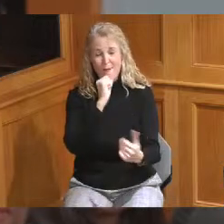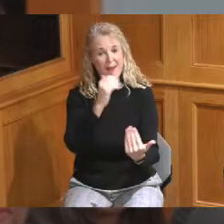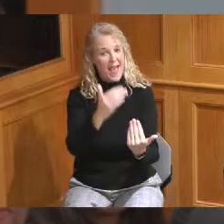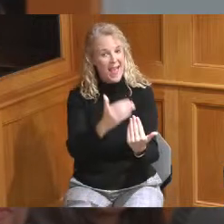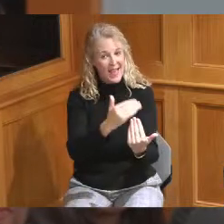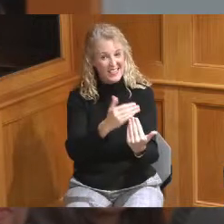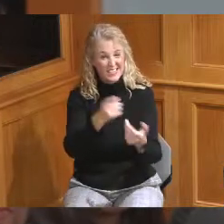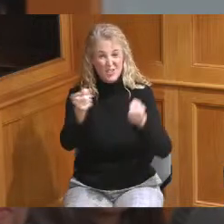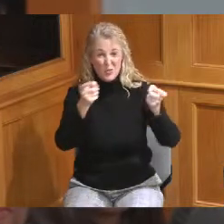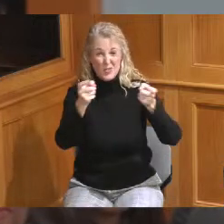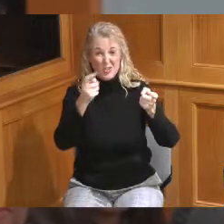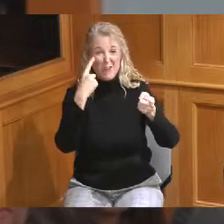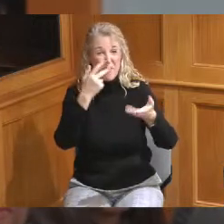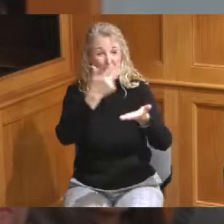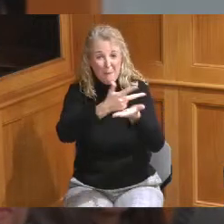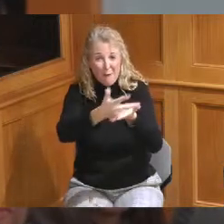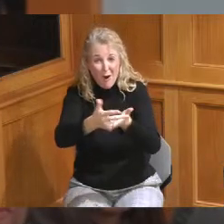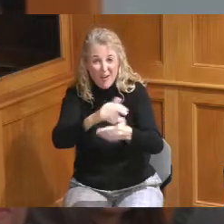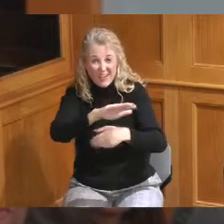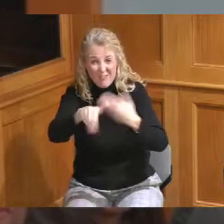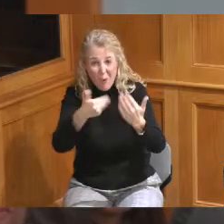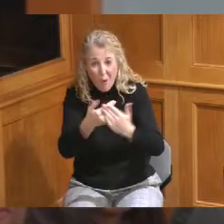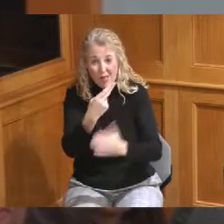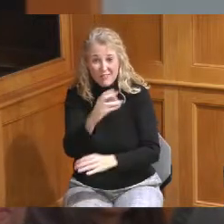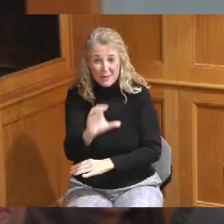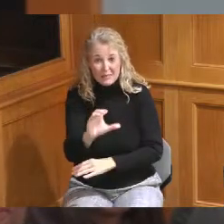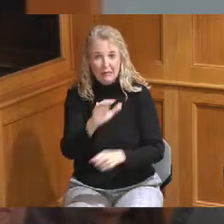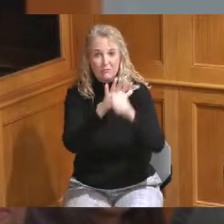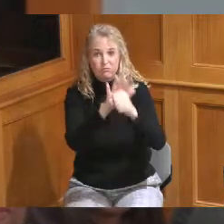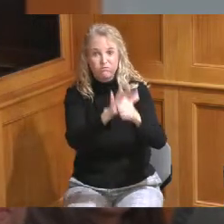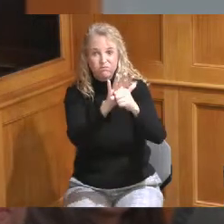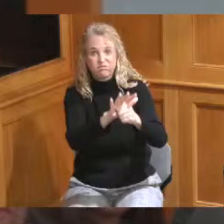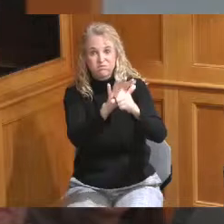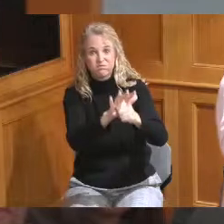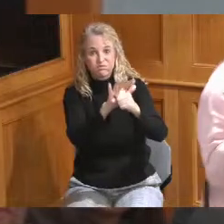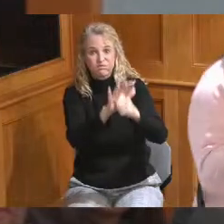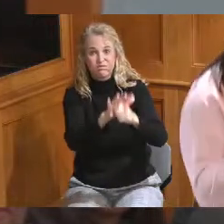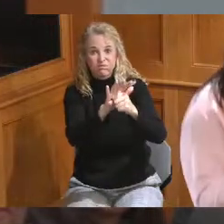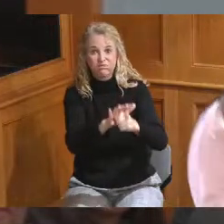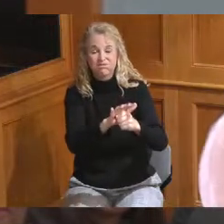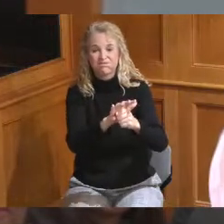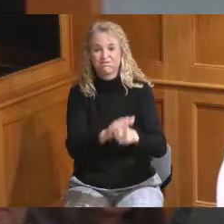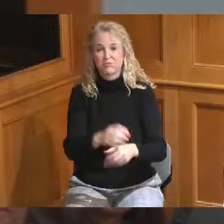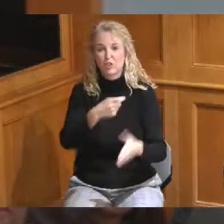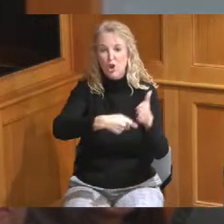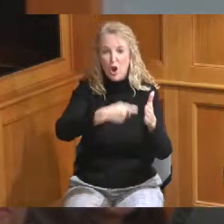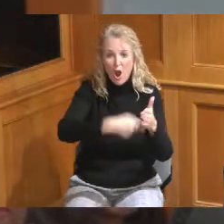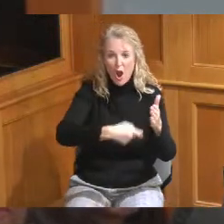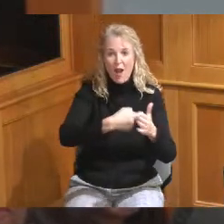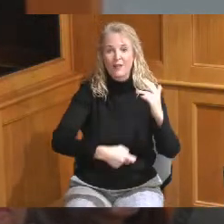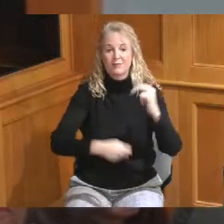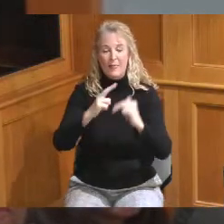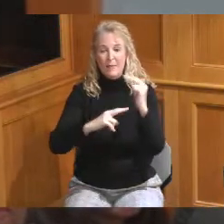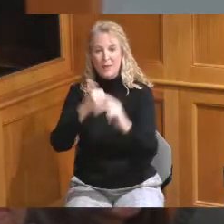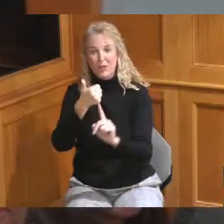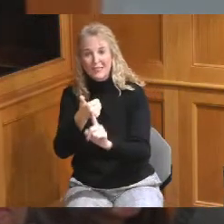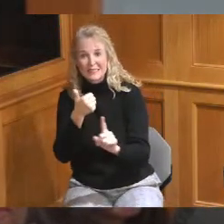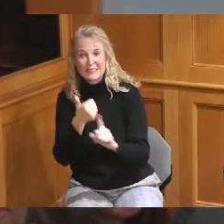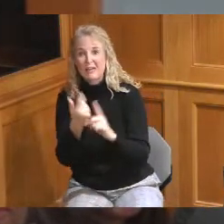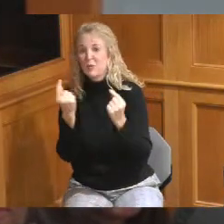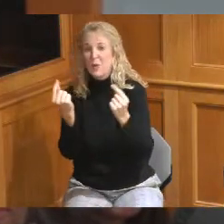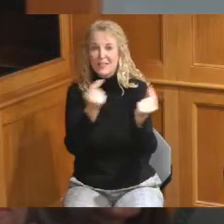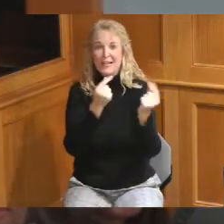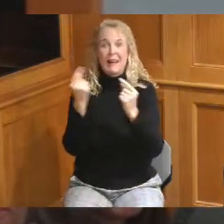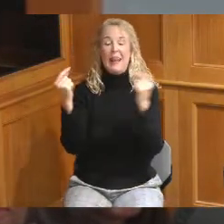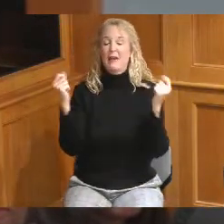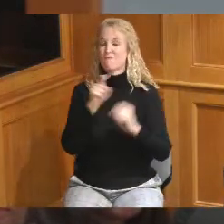in charge of parking in Hamilton County. There are a lot of pressures against rates and facilities themselves and where they go and all the